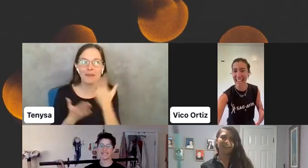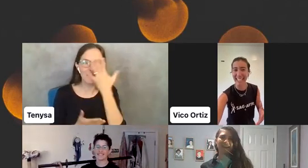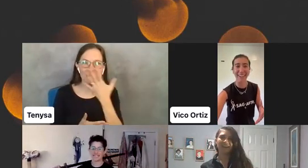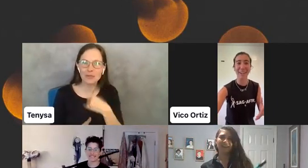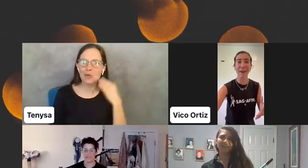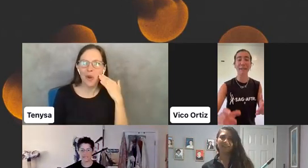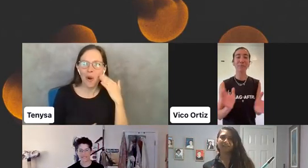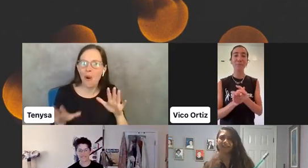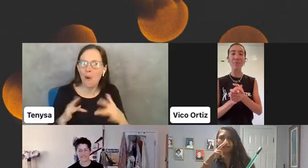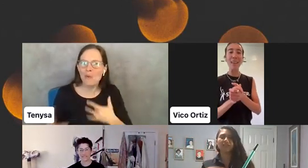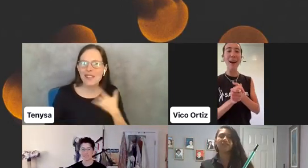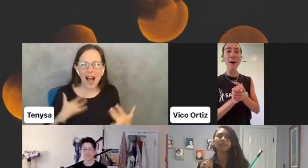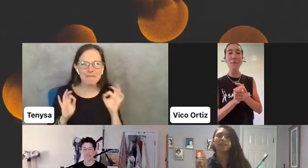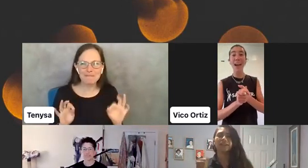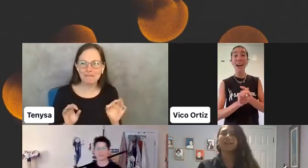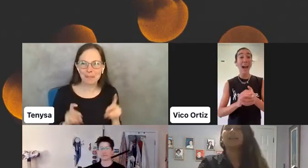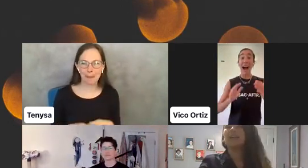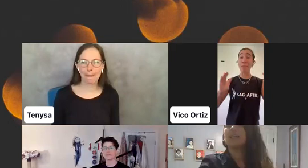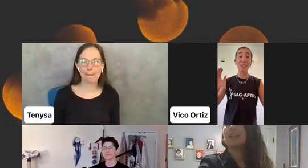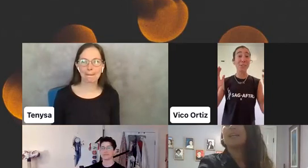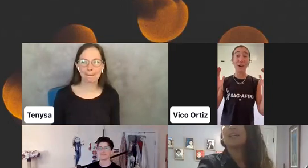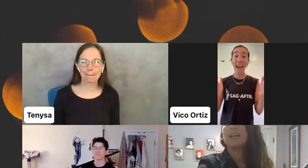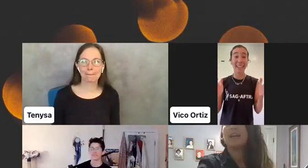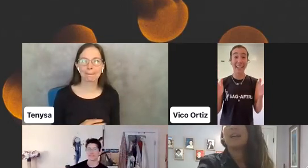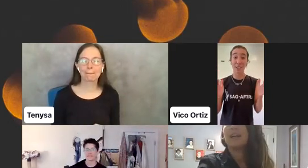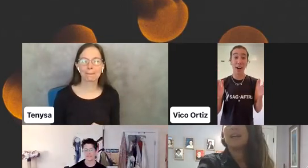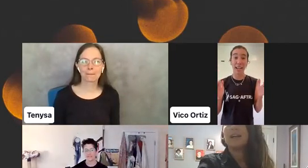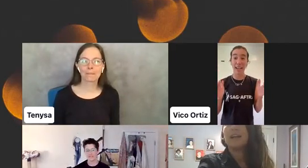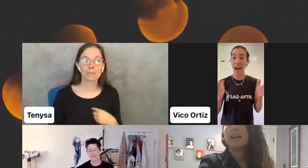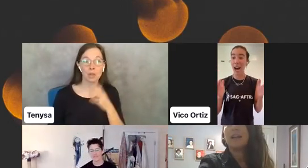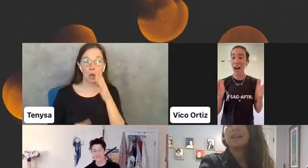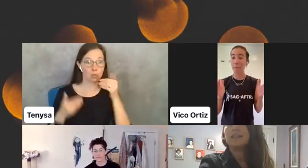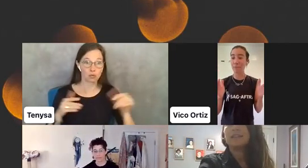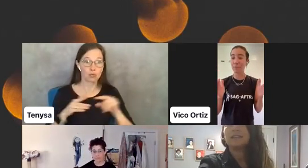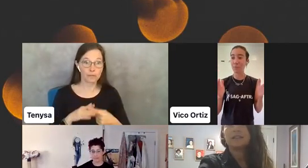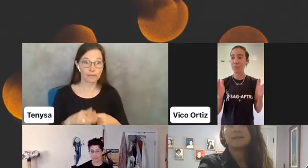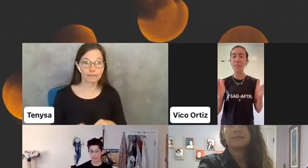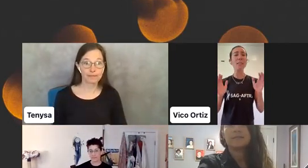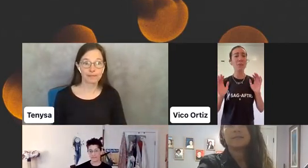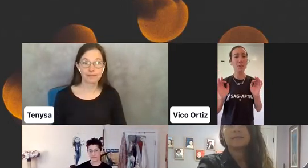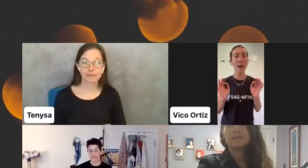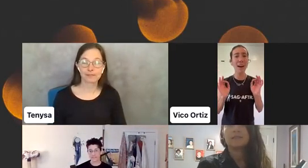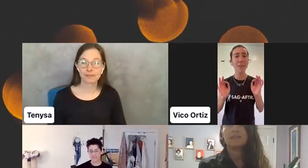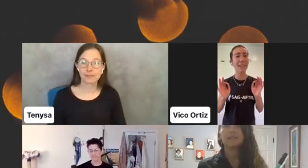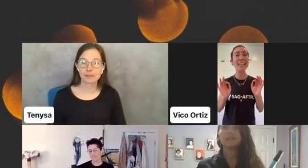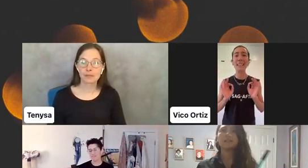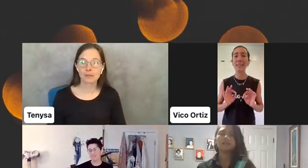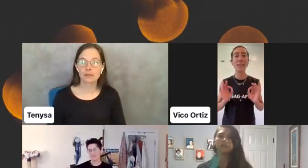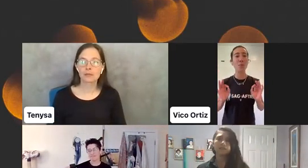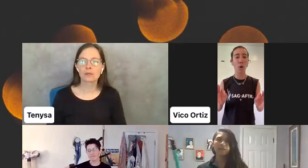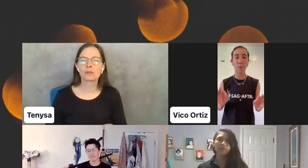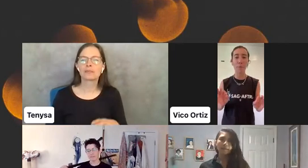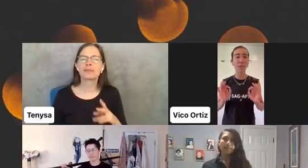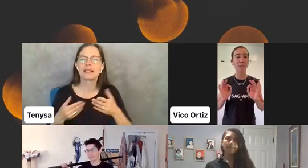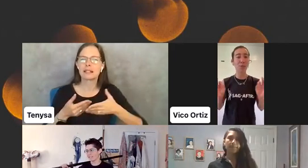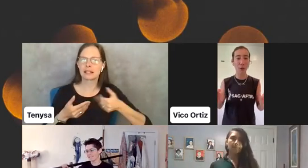is exciting. Okay, great. I'm gonna just go ahead and get started. Let's do a very